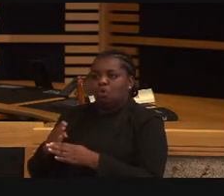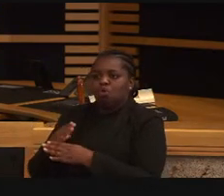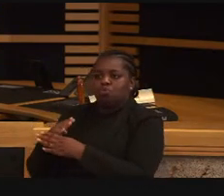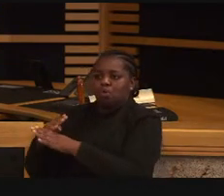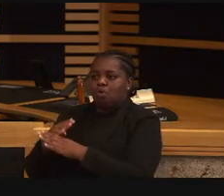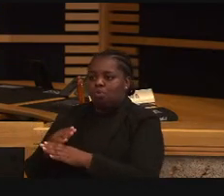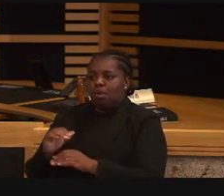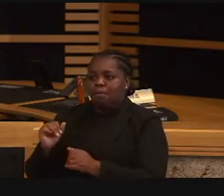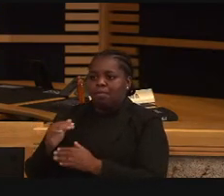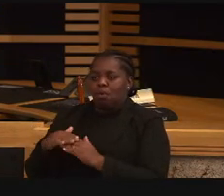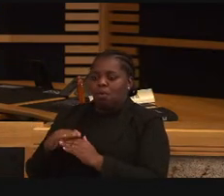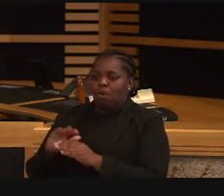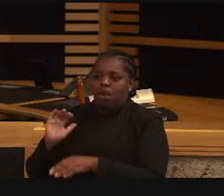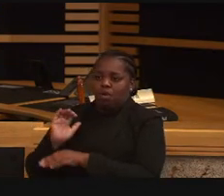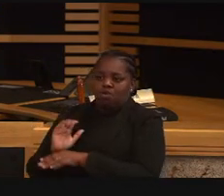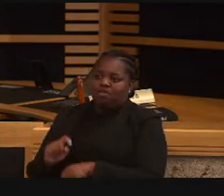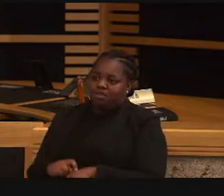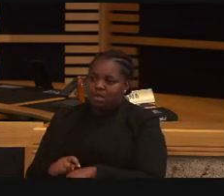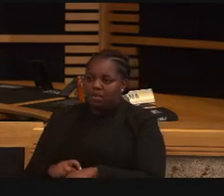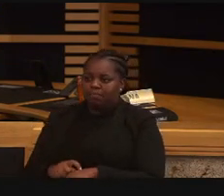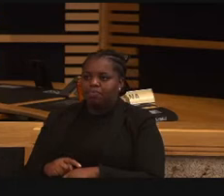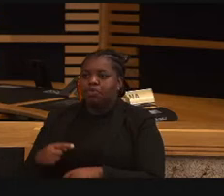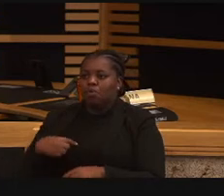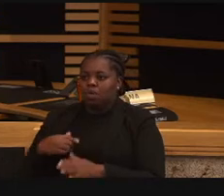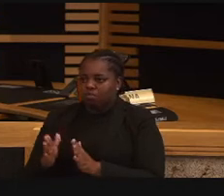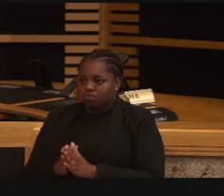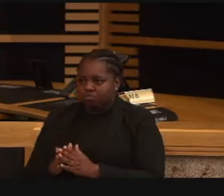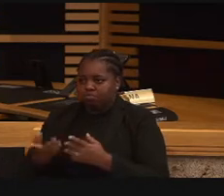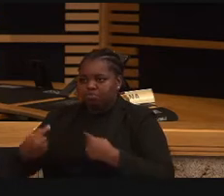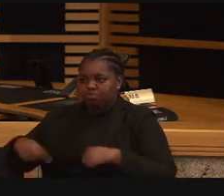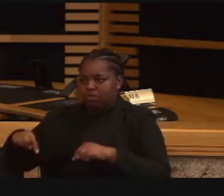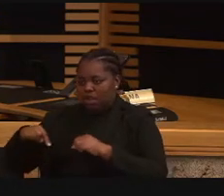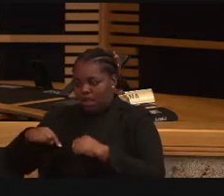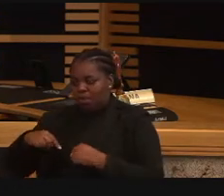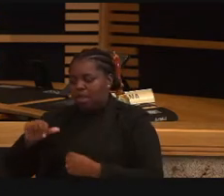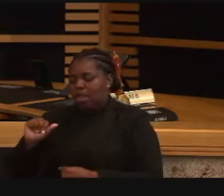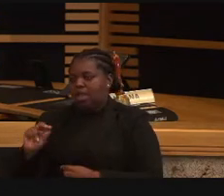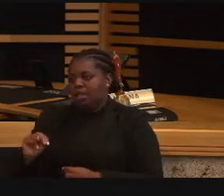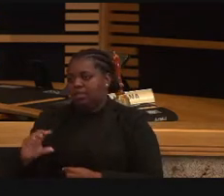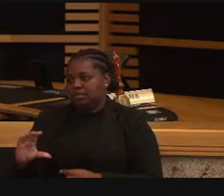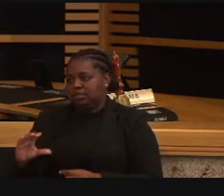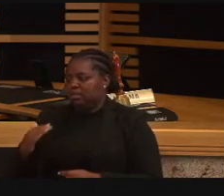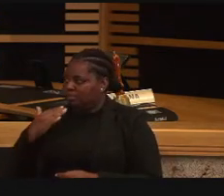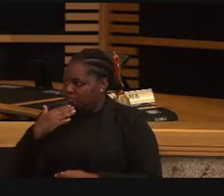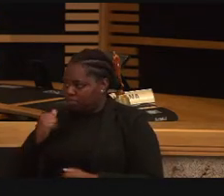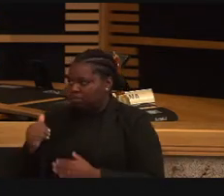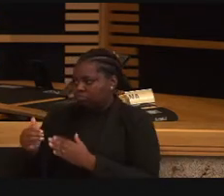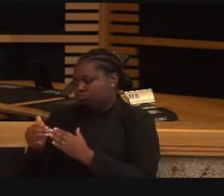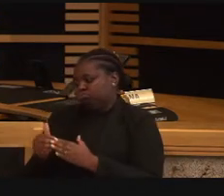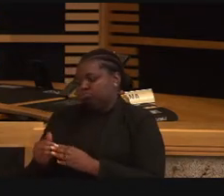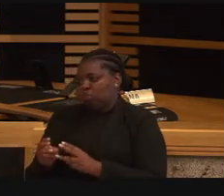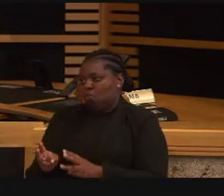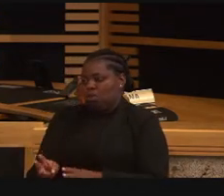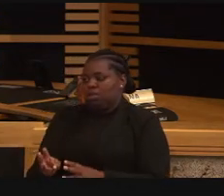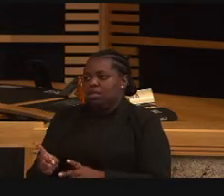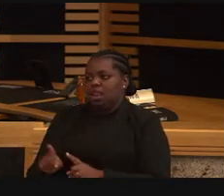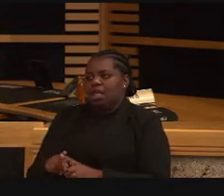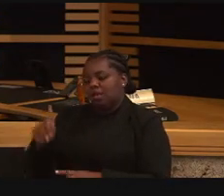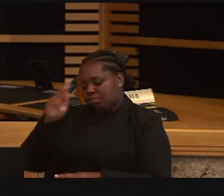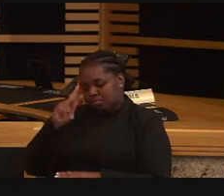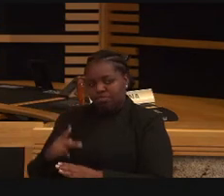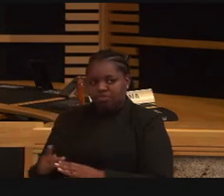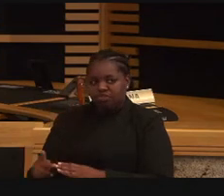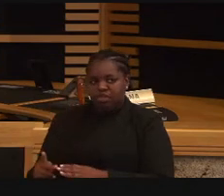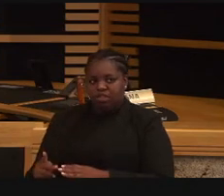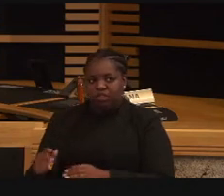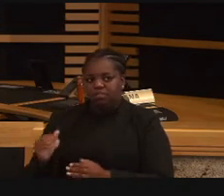work overtime. Thus, we appeal as the African National Congress. Let us treat them as professionals. Let